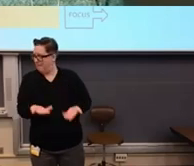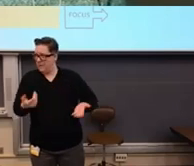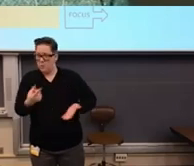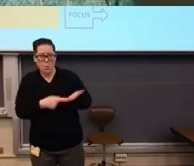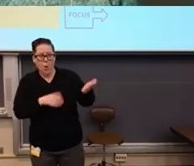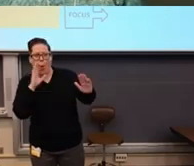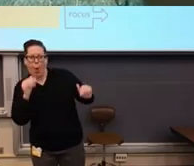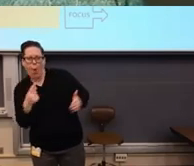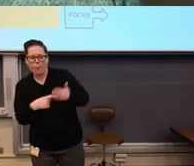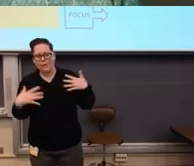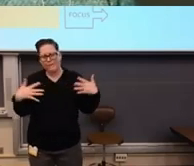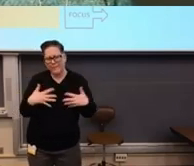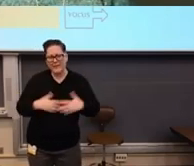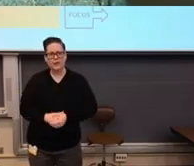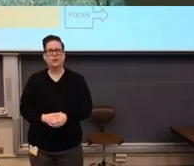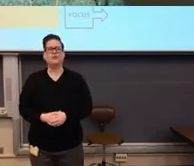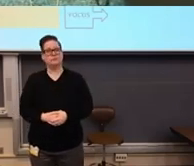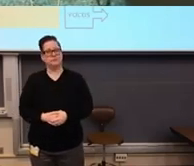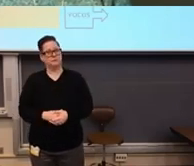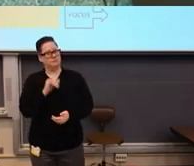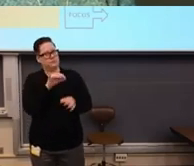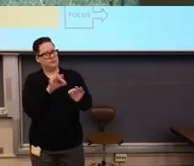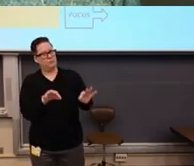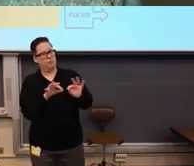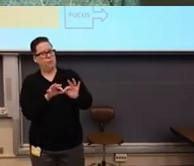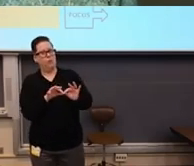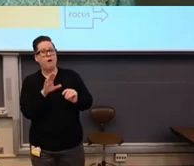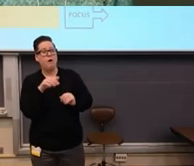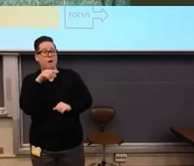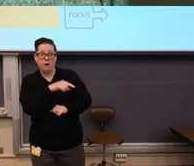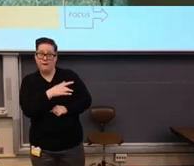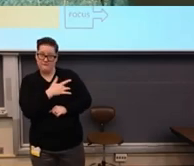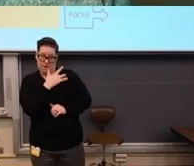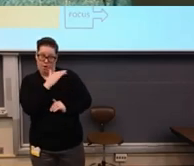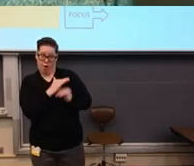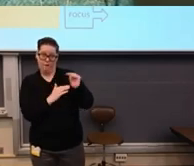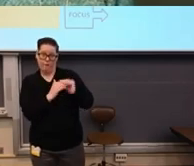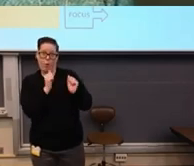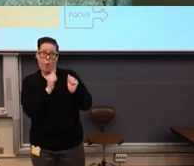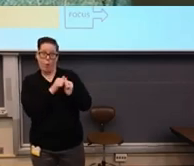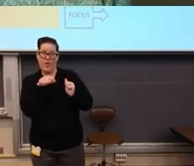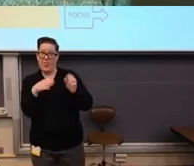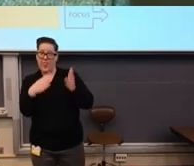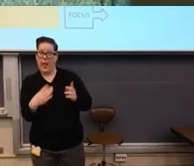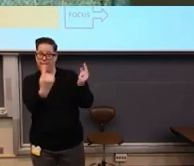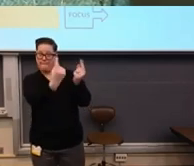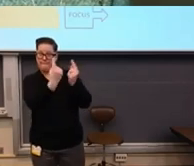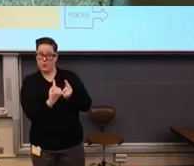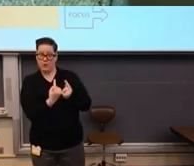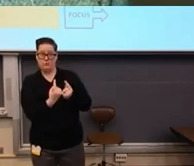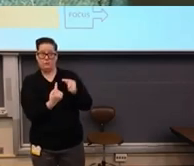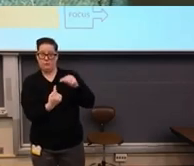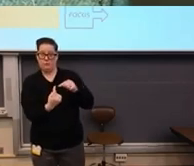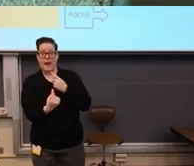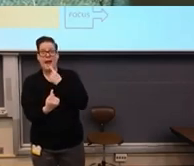and fears? This is an important one. Is the patient comfortable with the person accompanying them answering